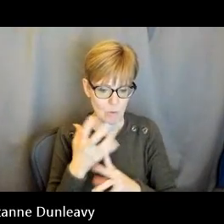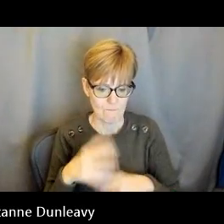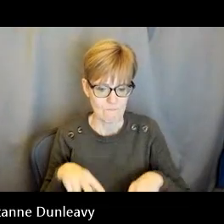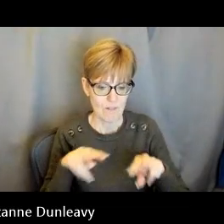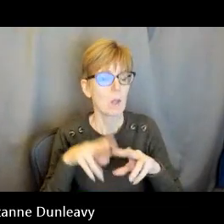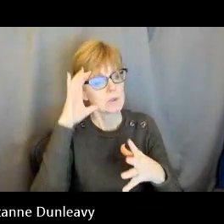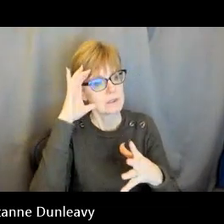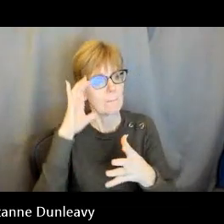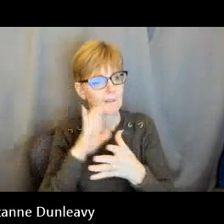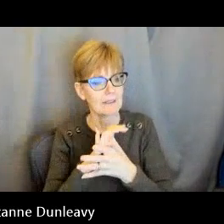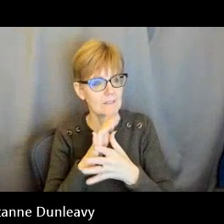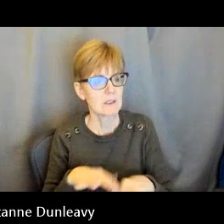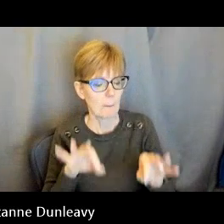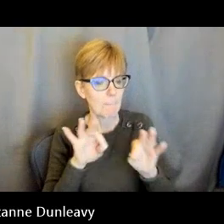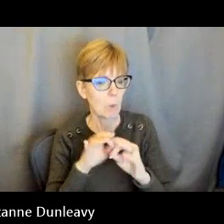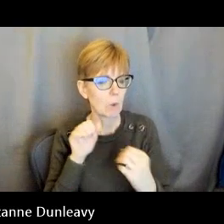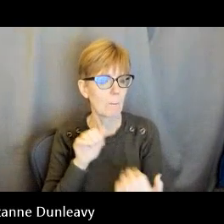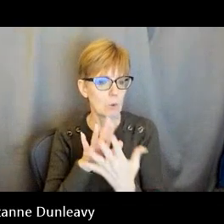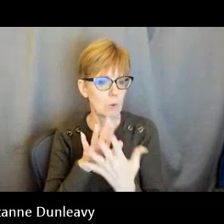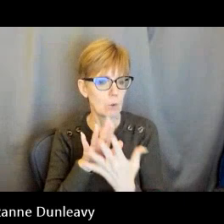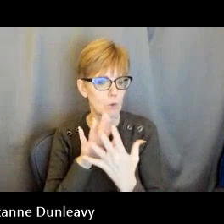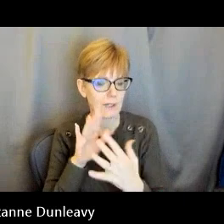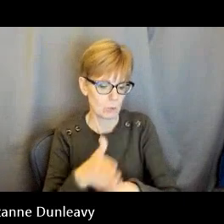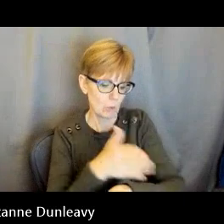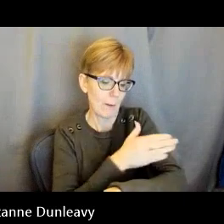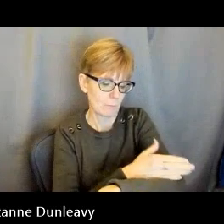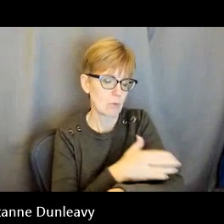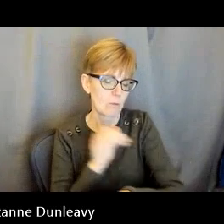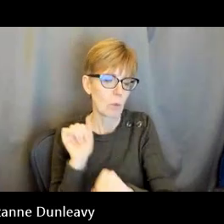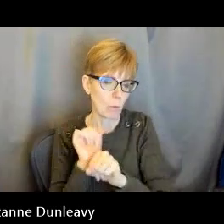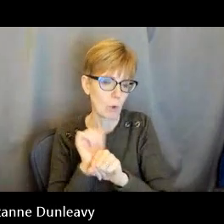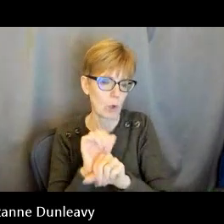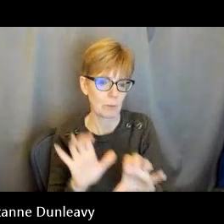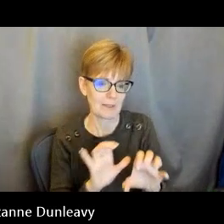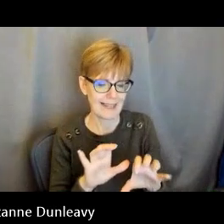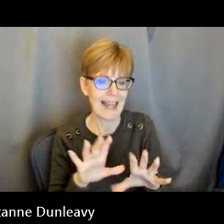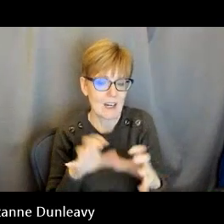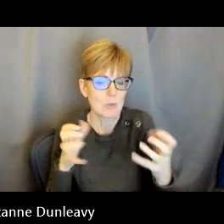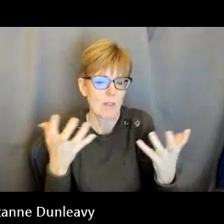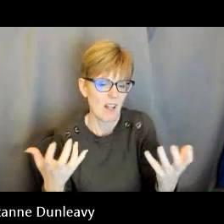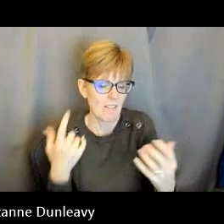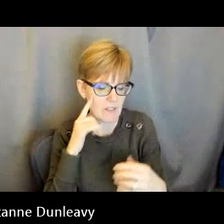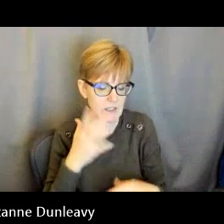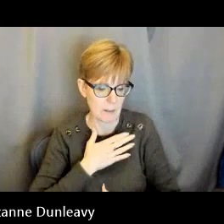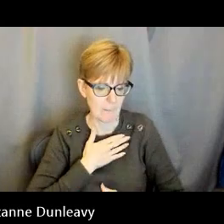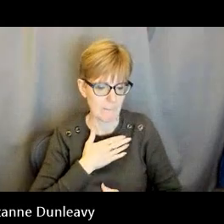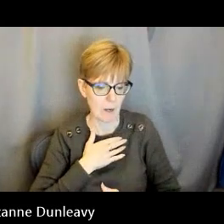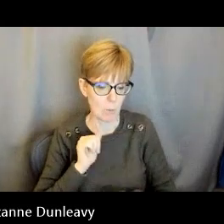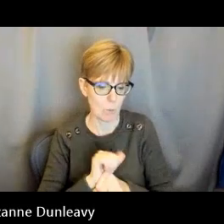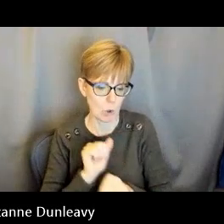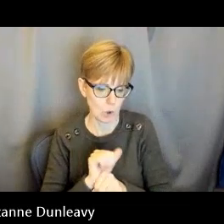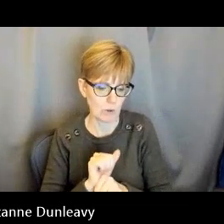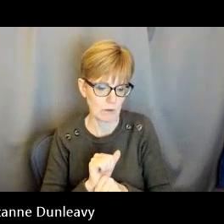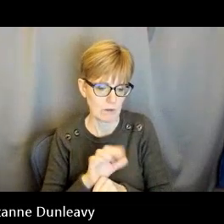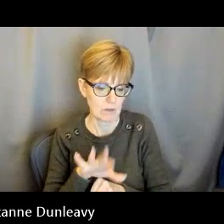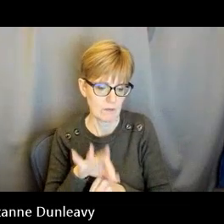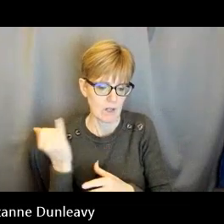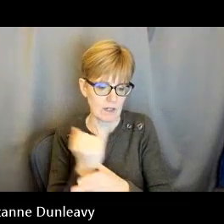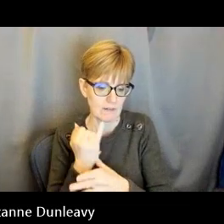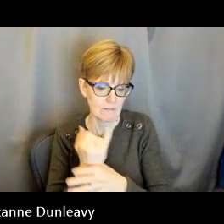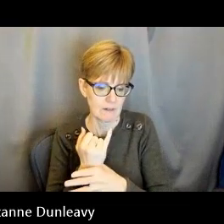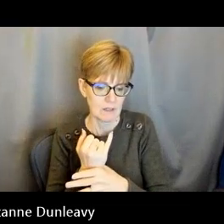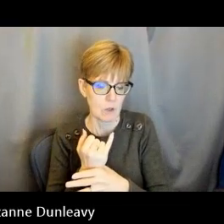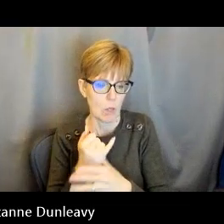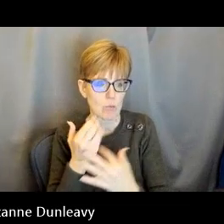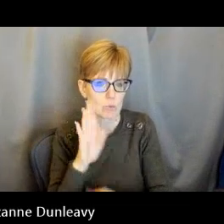significant approach that we can use to enhance the work that we're doing. And so I've done this in a lot of my work, finding interventions that are done through song